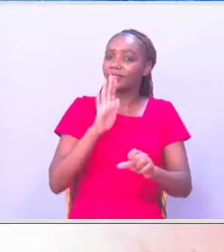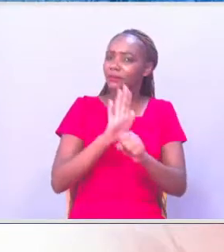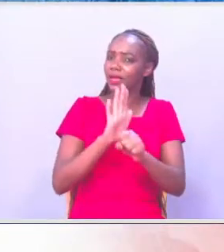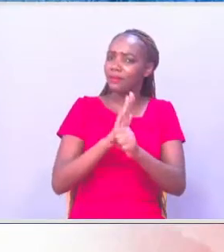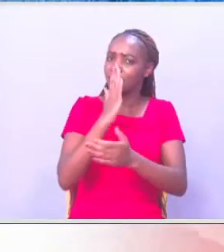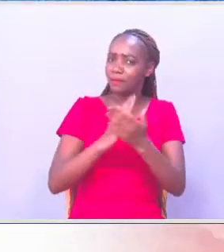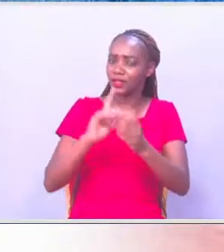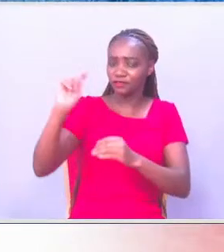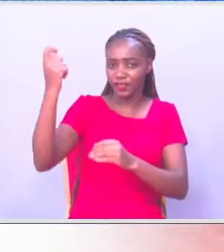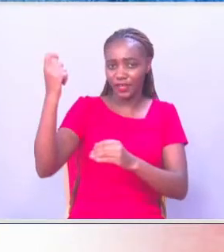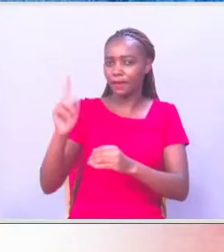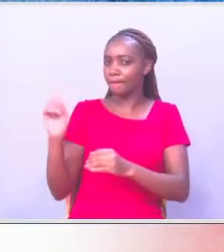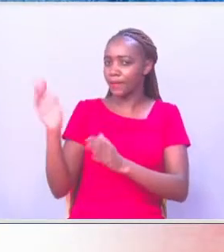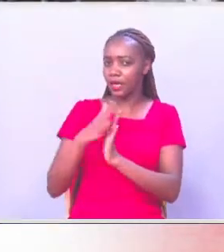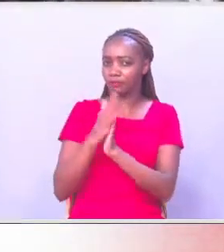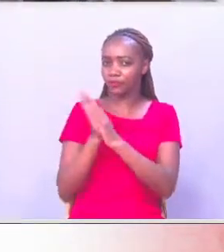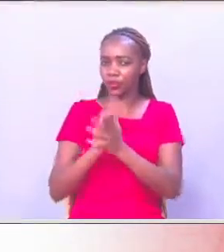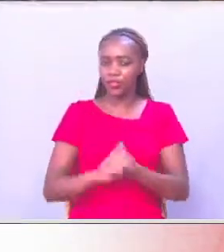country was used.